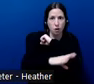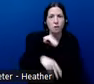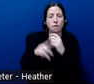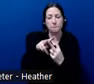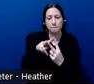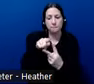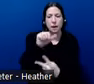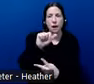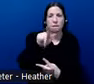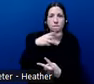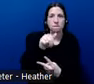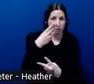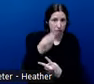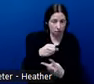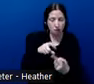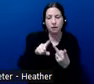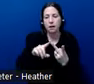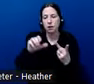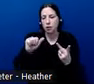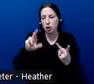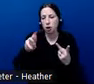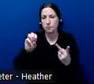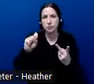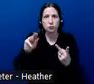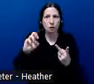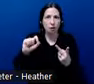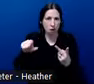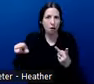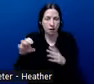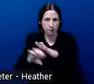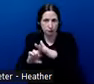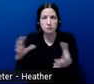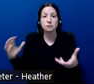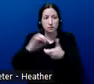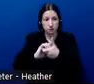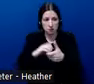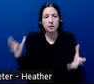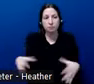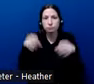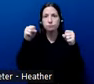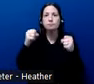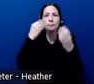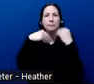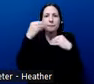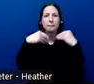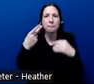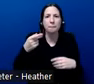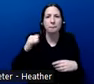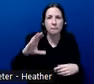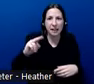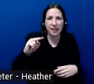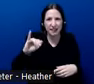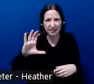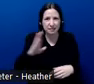Elementary. Additionally, 40 newcomers from Ukraine attended a Swiss-run picnic where the board chair delivered a warm